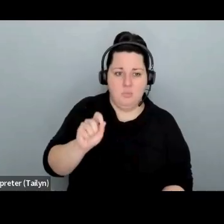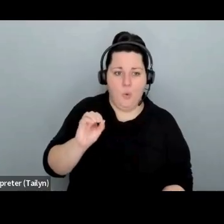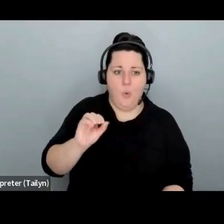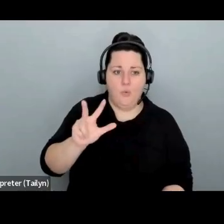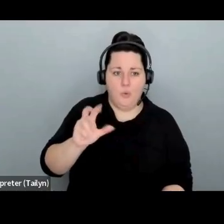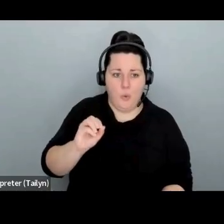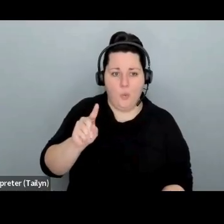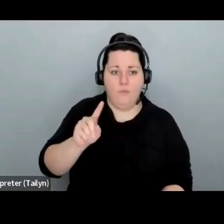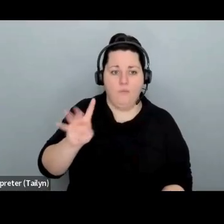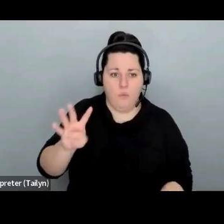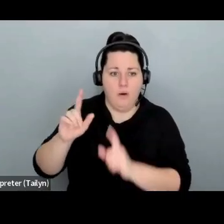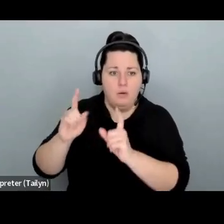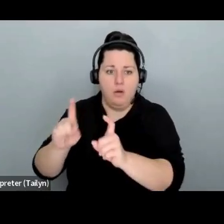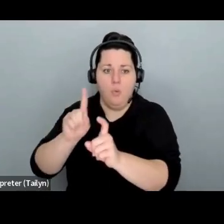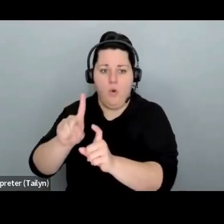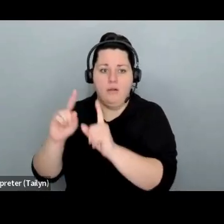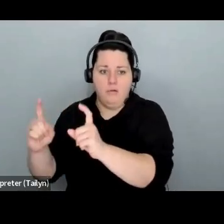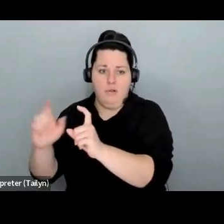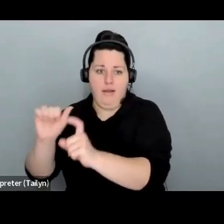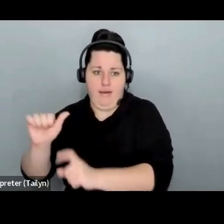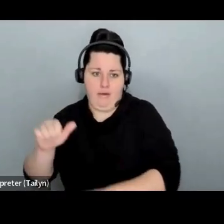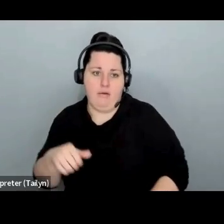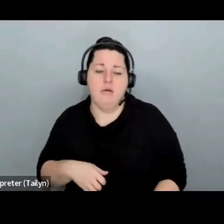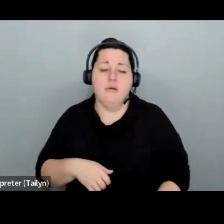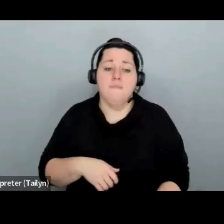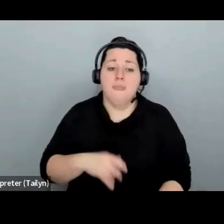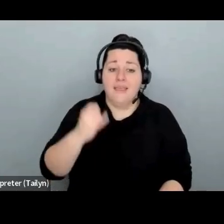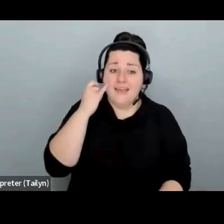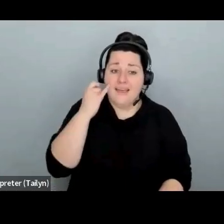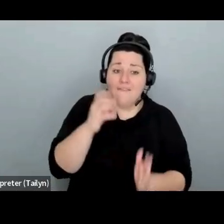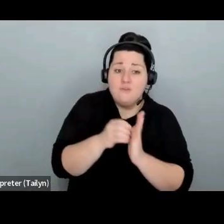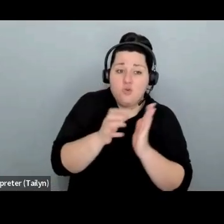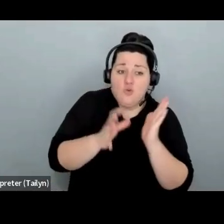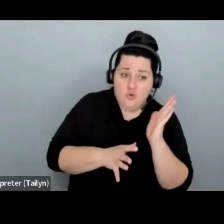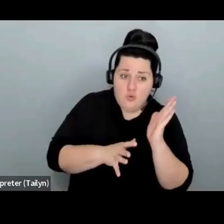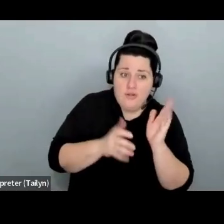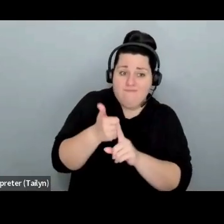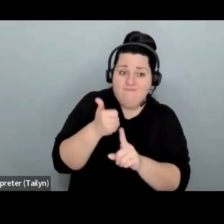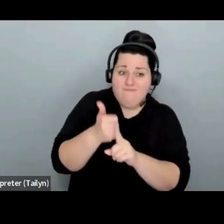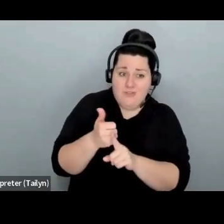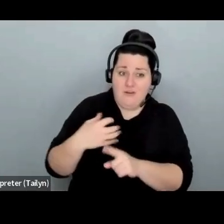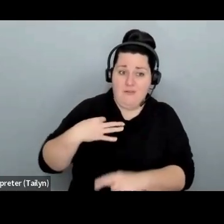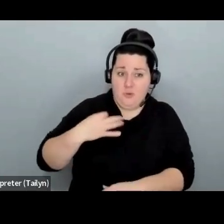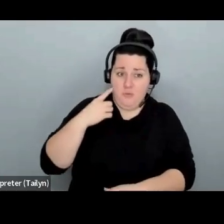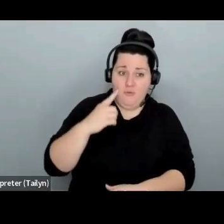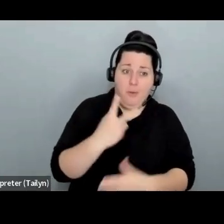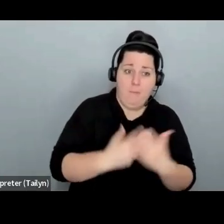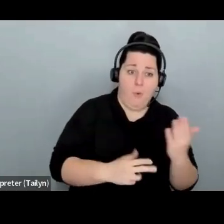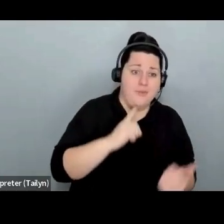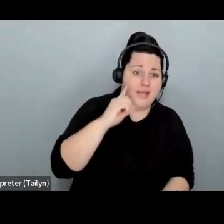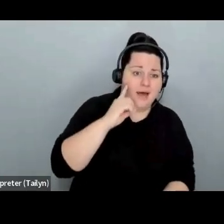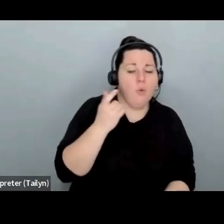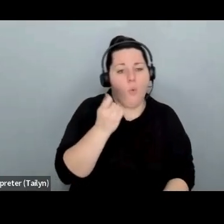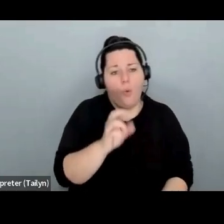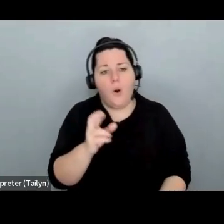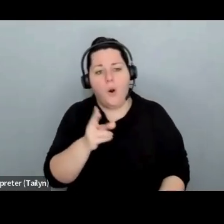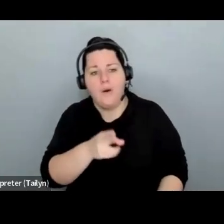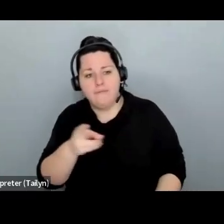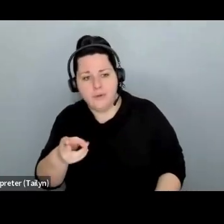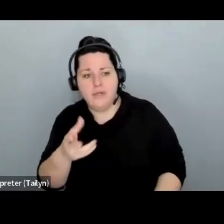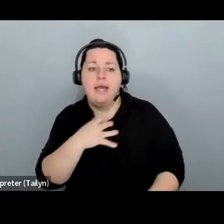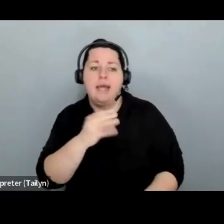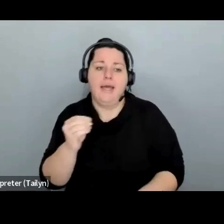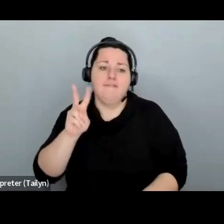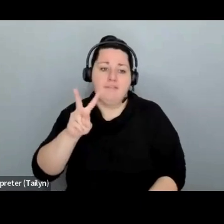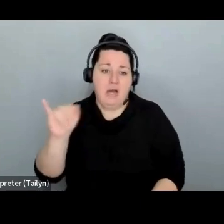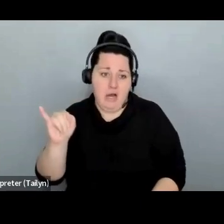6A-6.03014, parentheses 1A. If a student is found eligible for both deaf or hard of hearing and visual